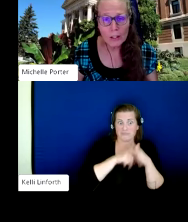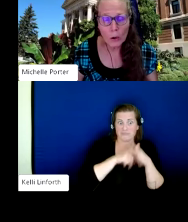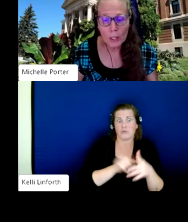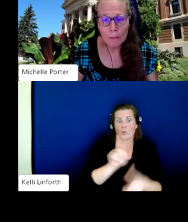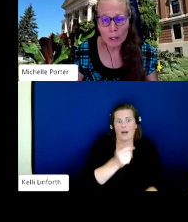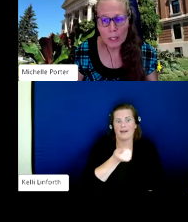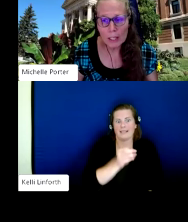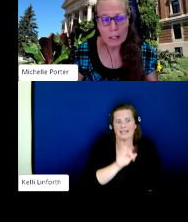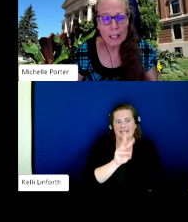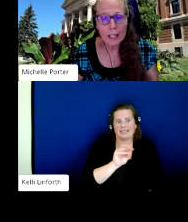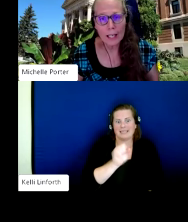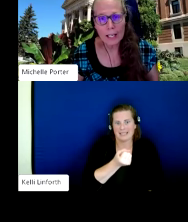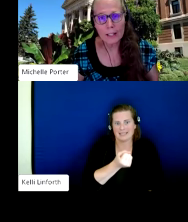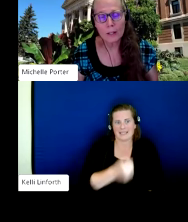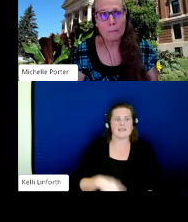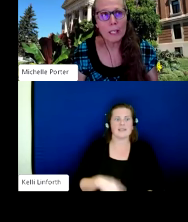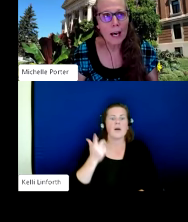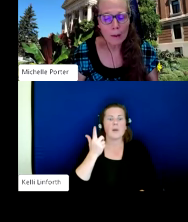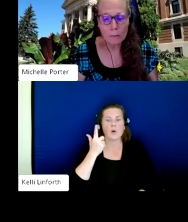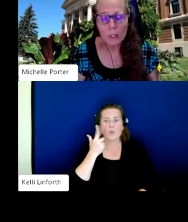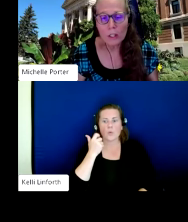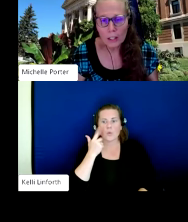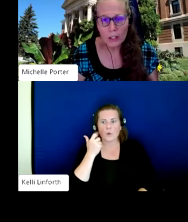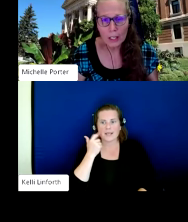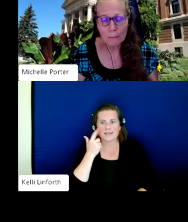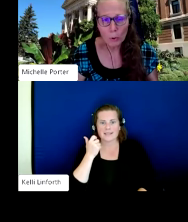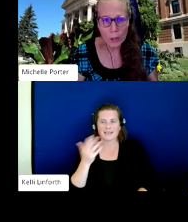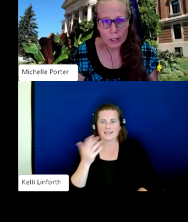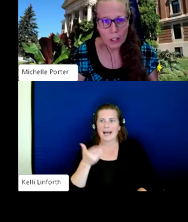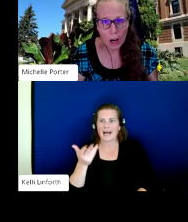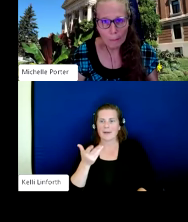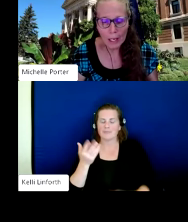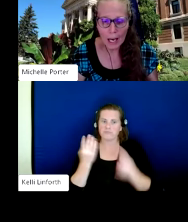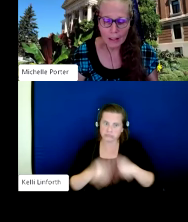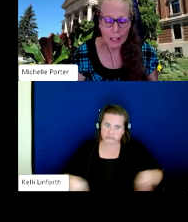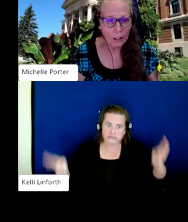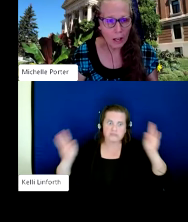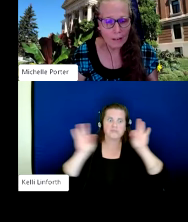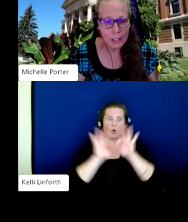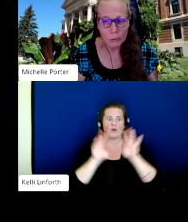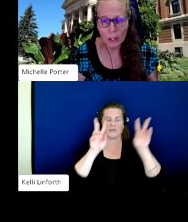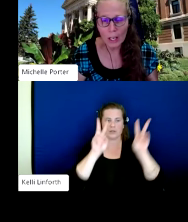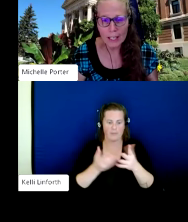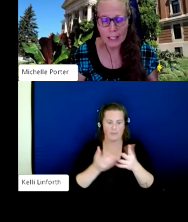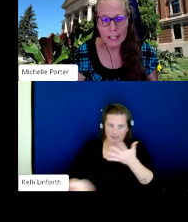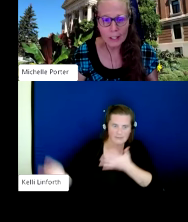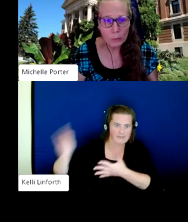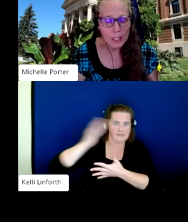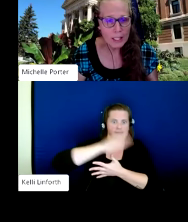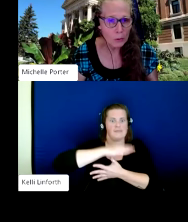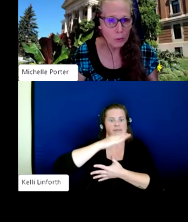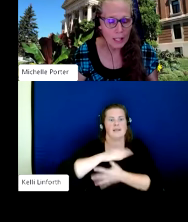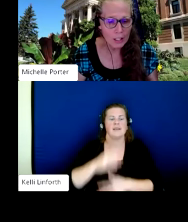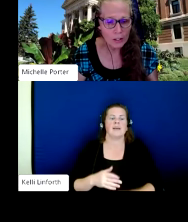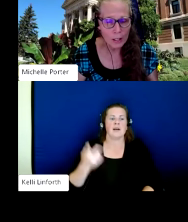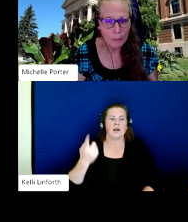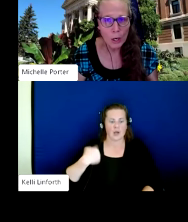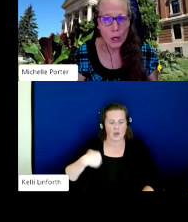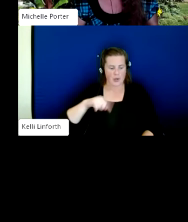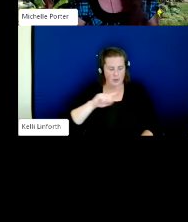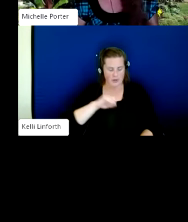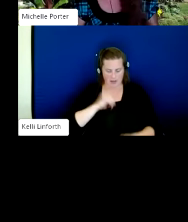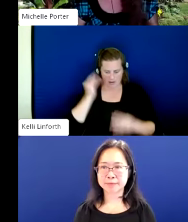Really, it's only been recently that it's become such an important topic. I think a lot of us realizing until we deal with